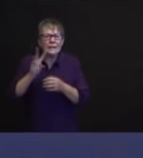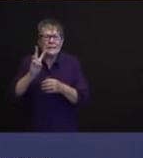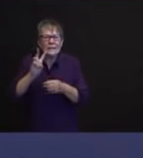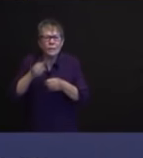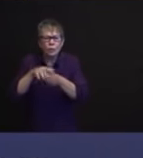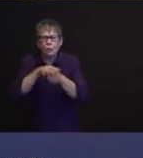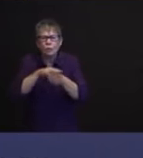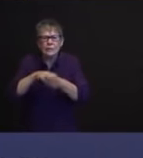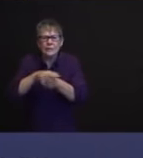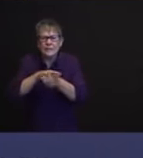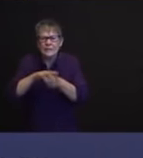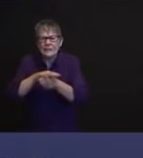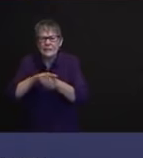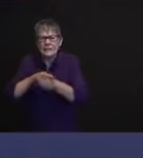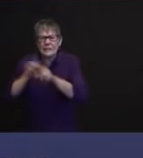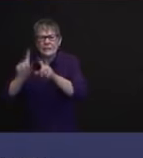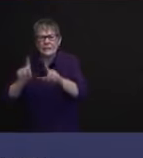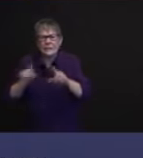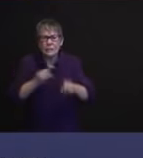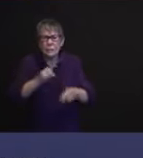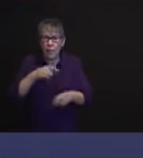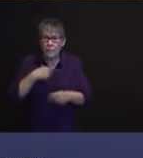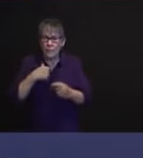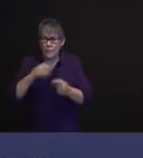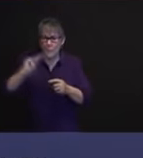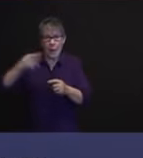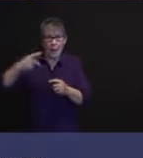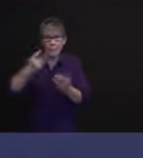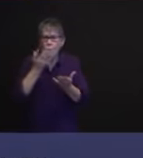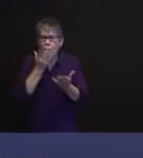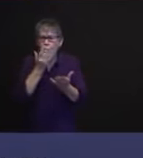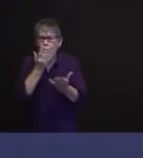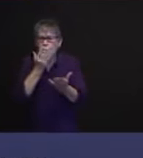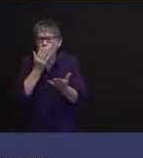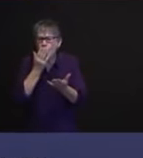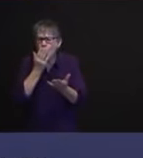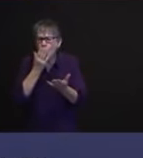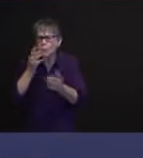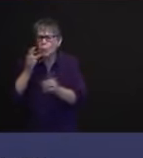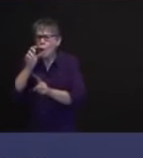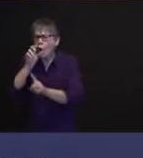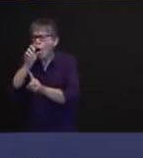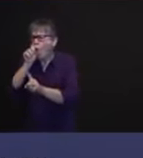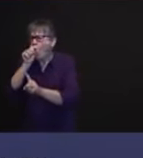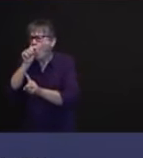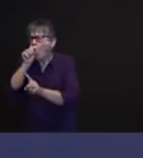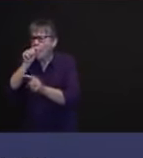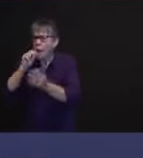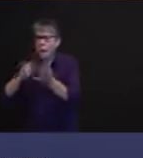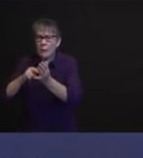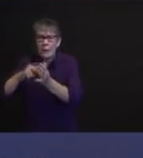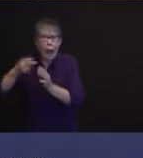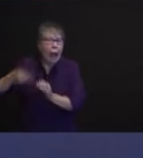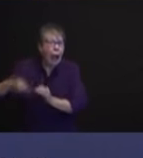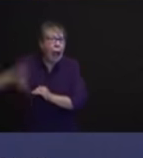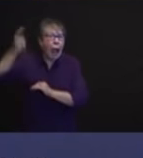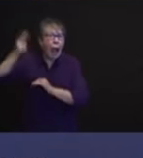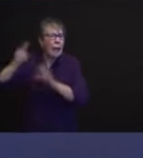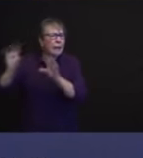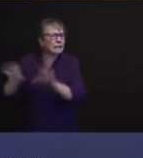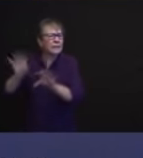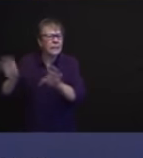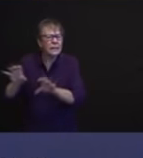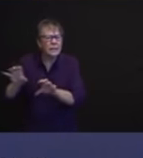now orange or high activity. When you first announced the color system, it was presented as a way to help local school boards